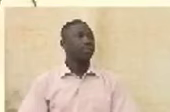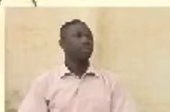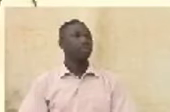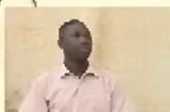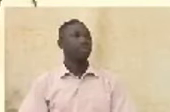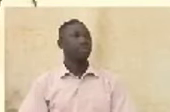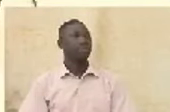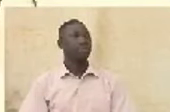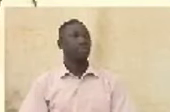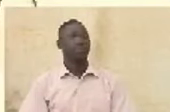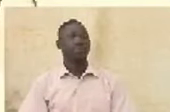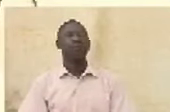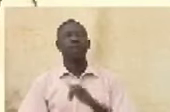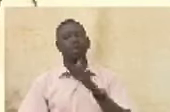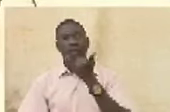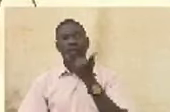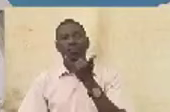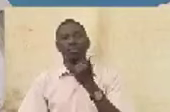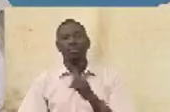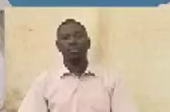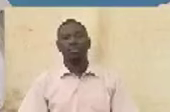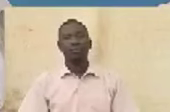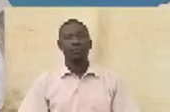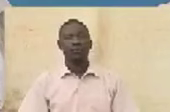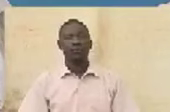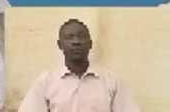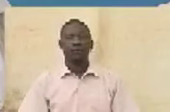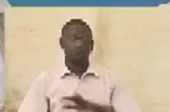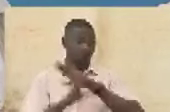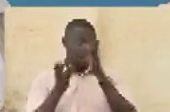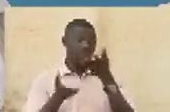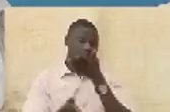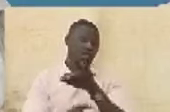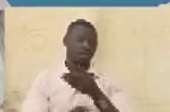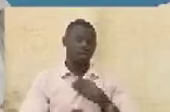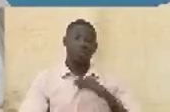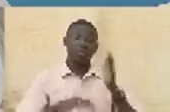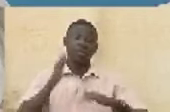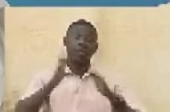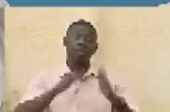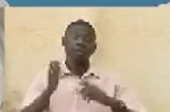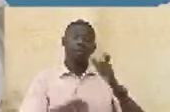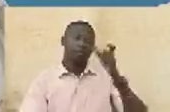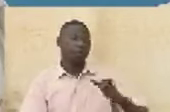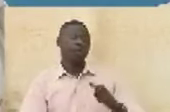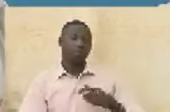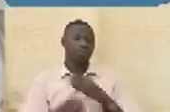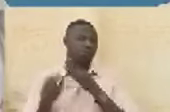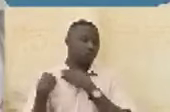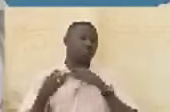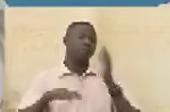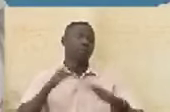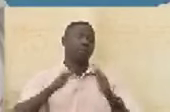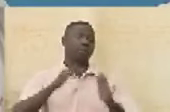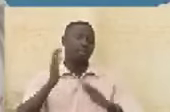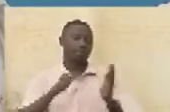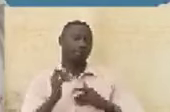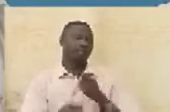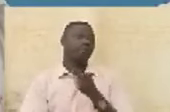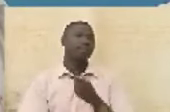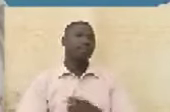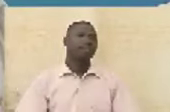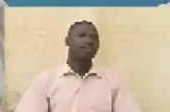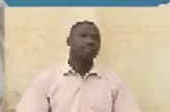nakuti yol fanan nakumul fumo. Ha. Yes. Ibele biye wala mutantan ko silalti. They were all there. Those green boys and girls were the